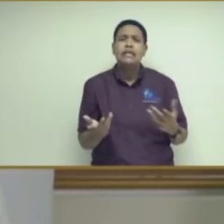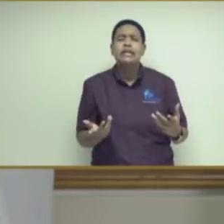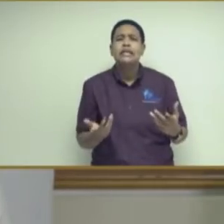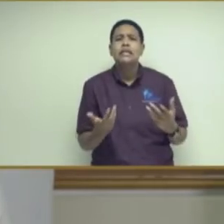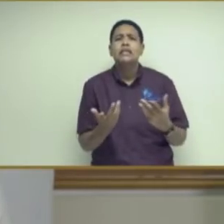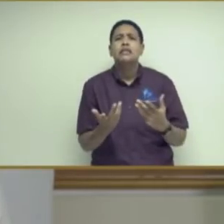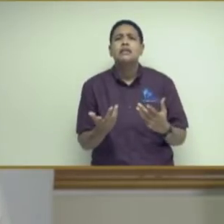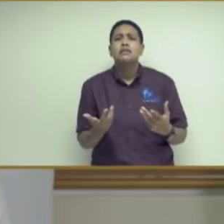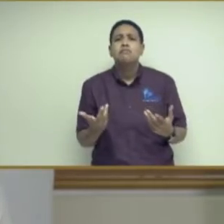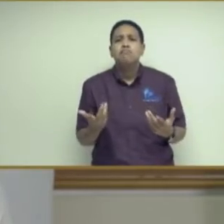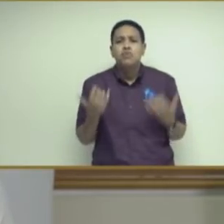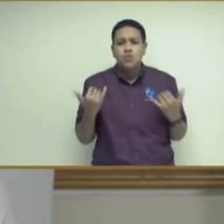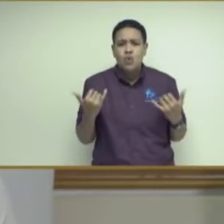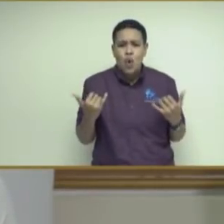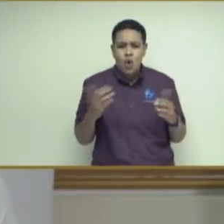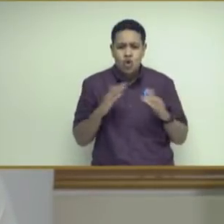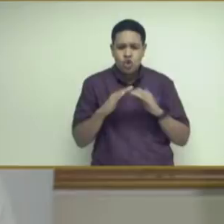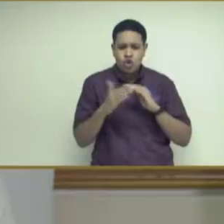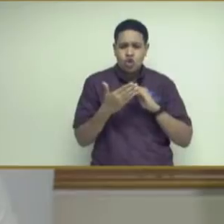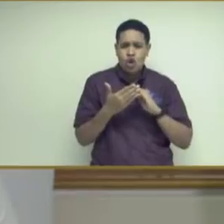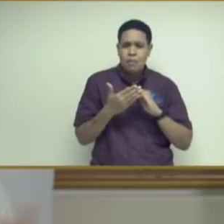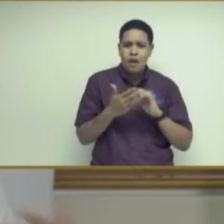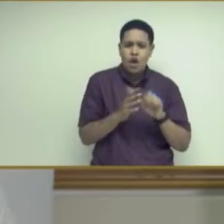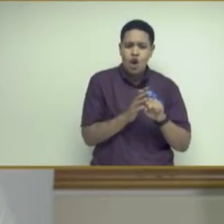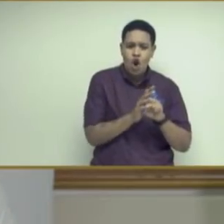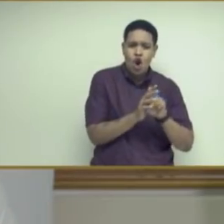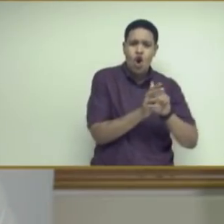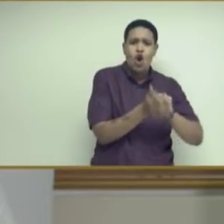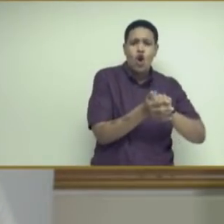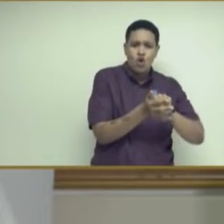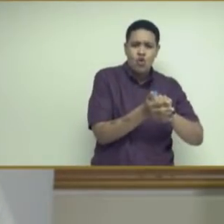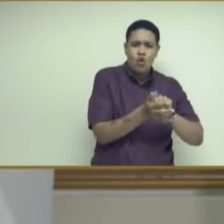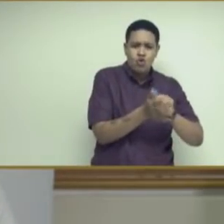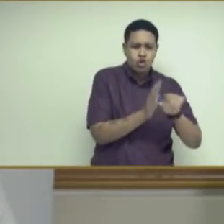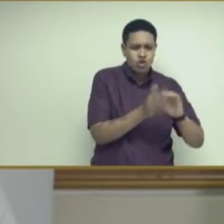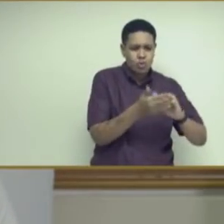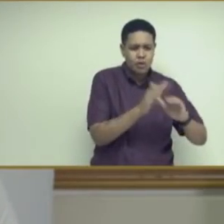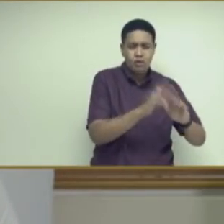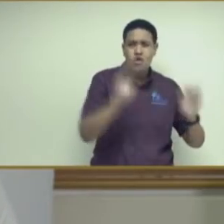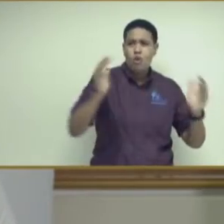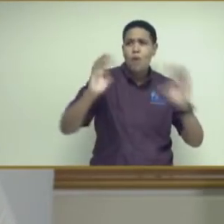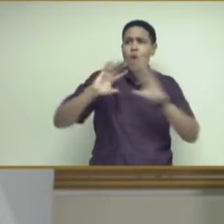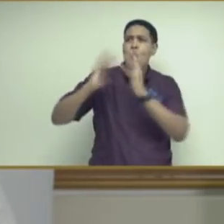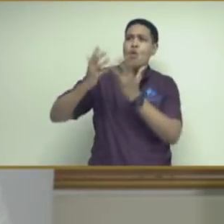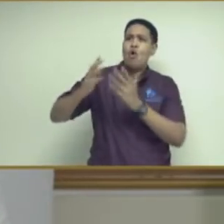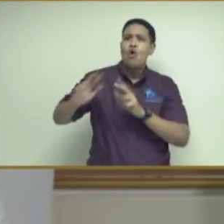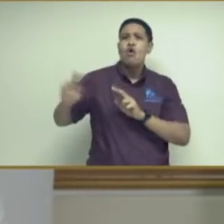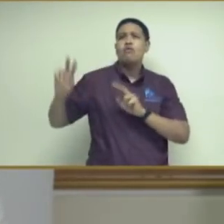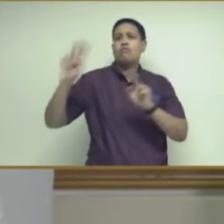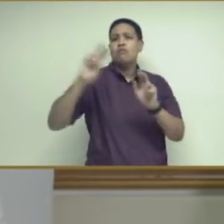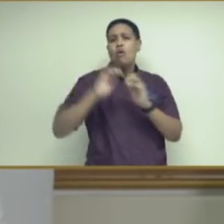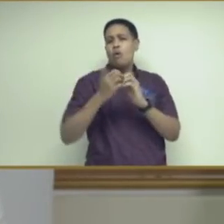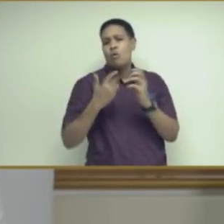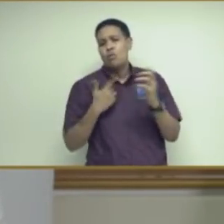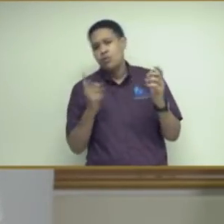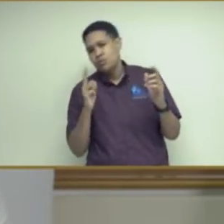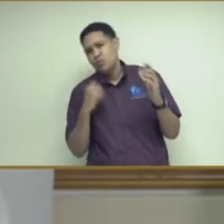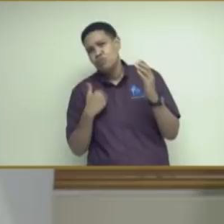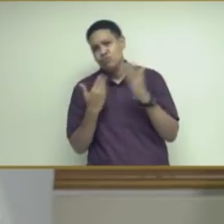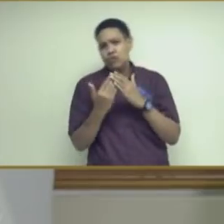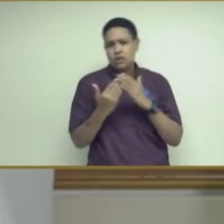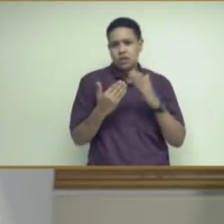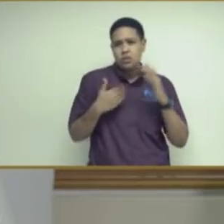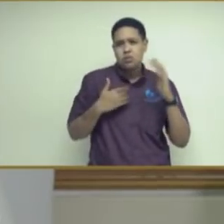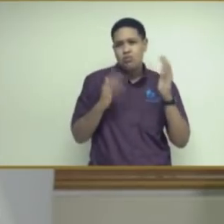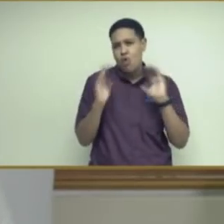is positioned in the context of COVID globally. In other words, how we are positioned as it relates to what we have done,